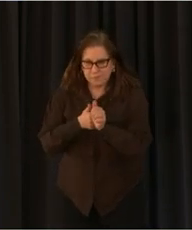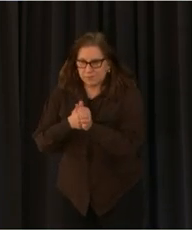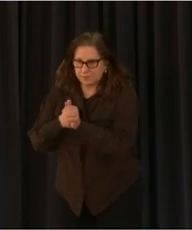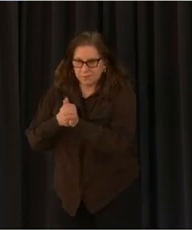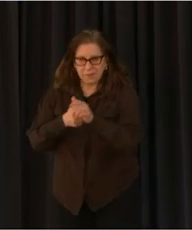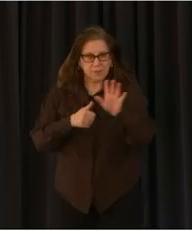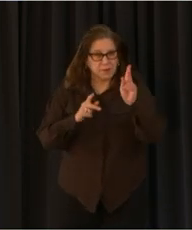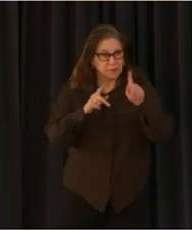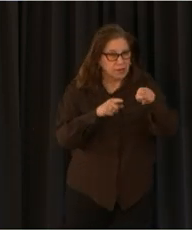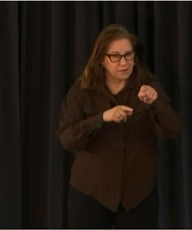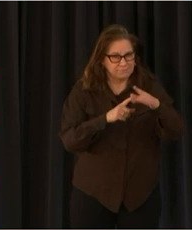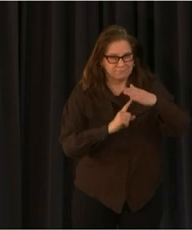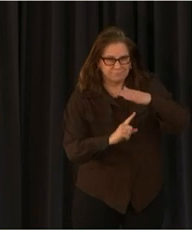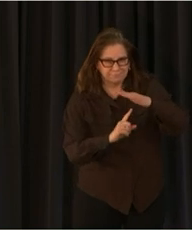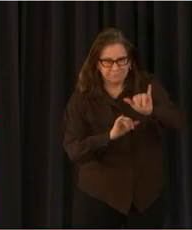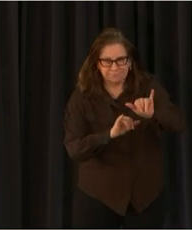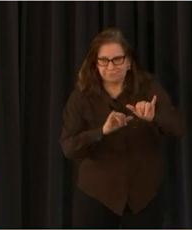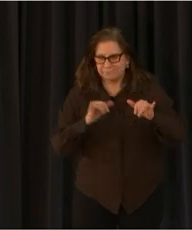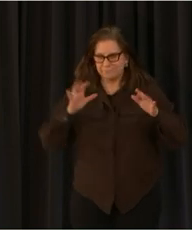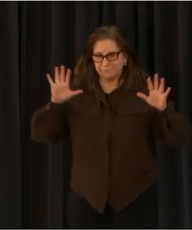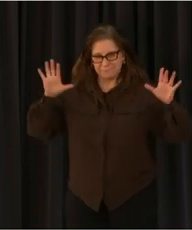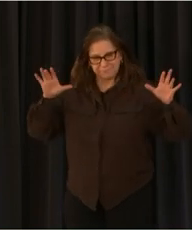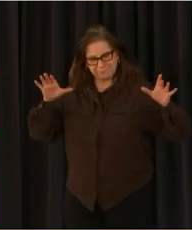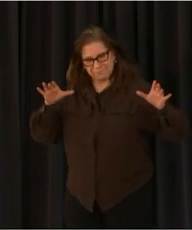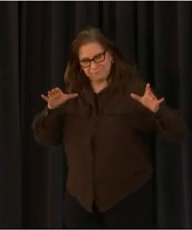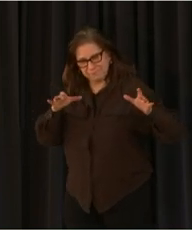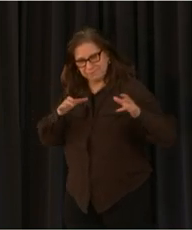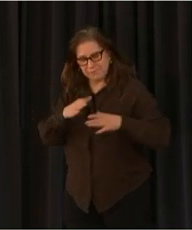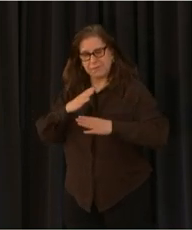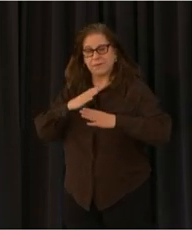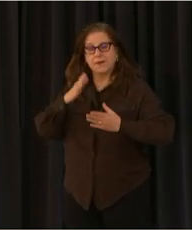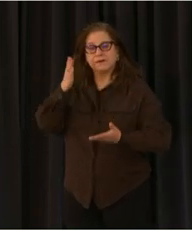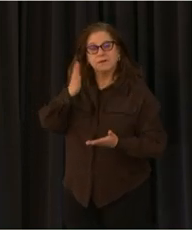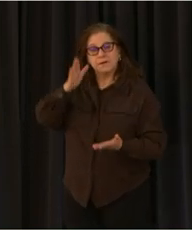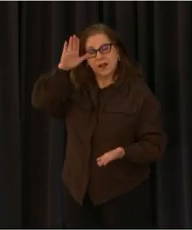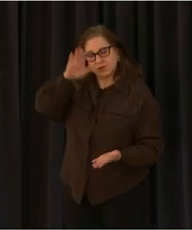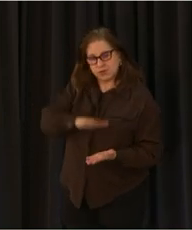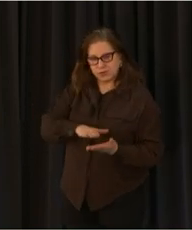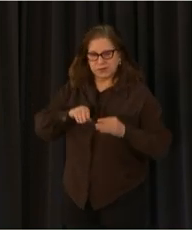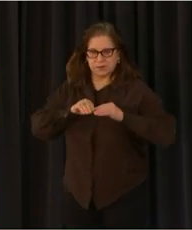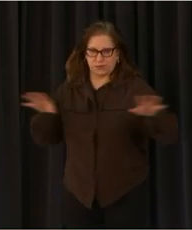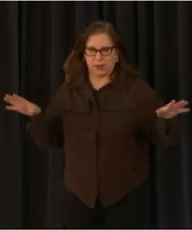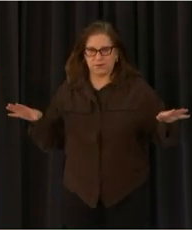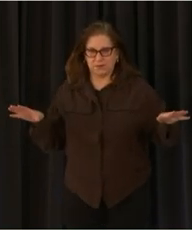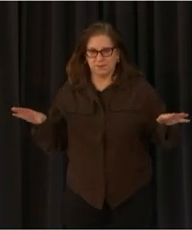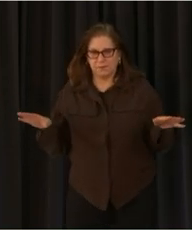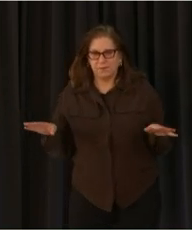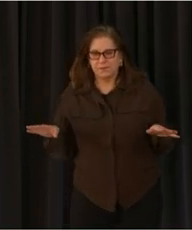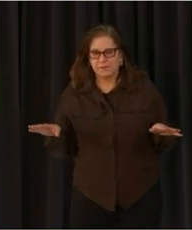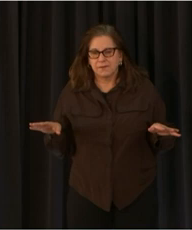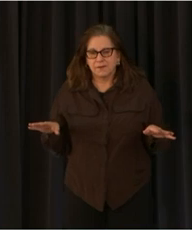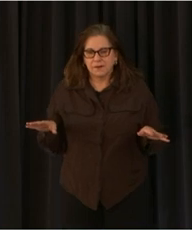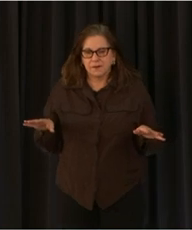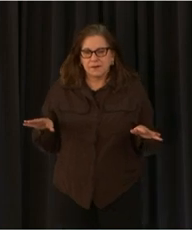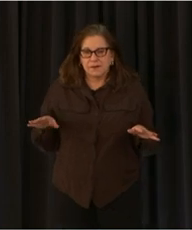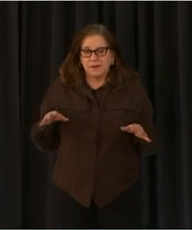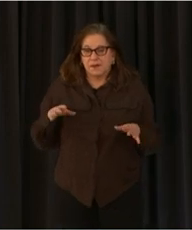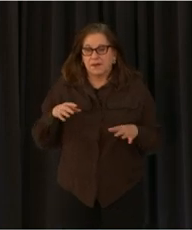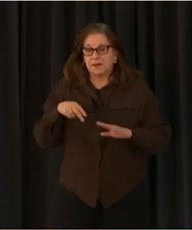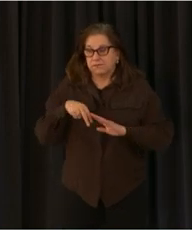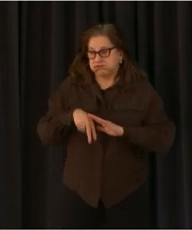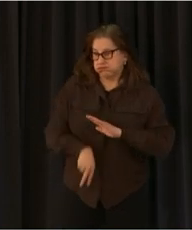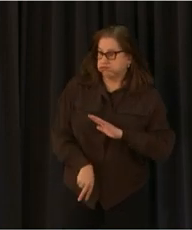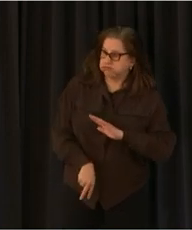the virus. Today, as you can see, we are out of the red in an important